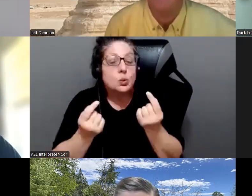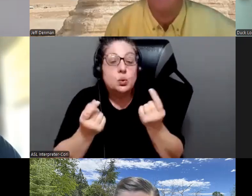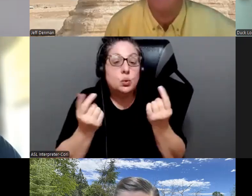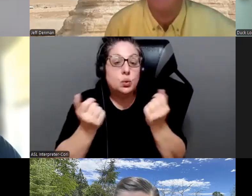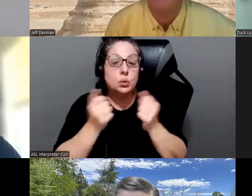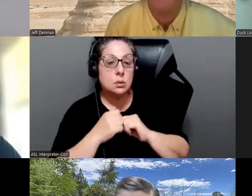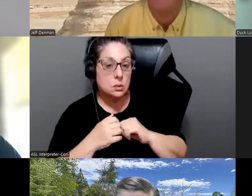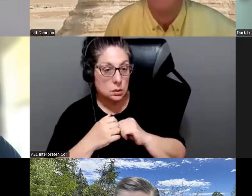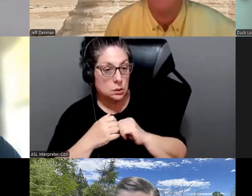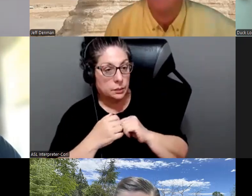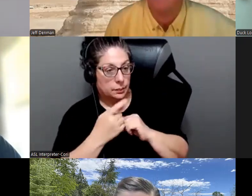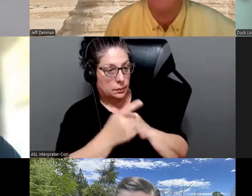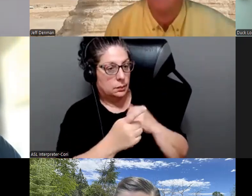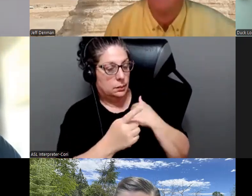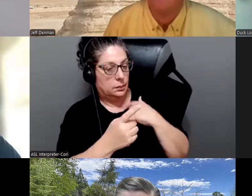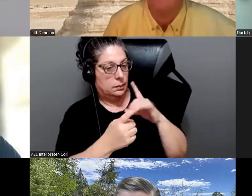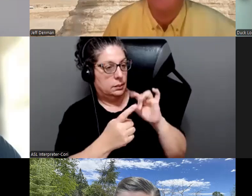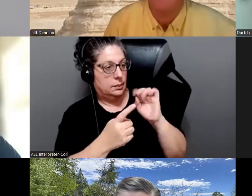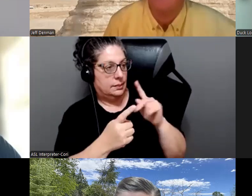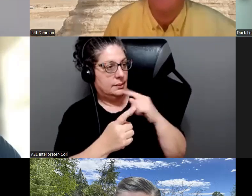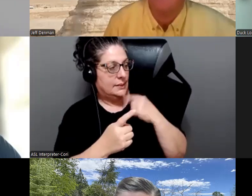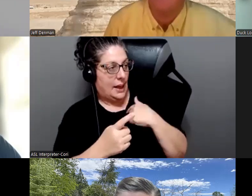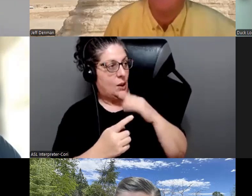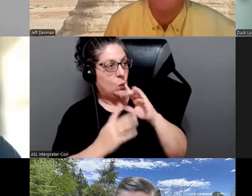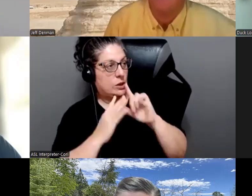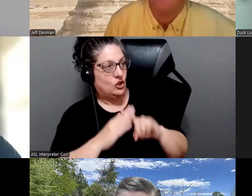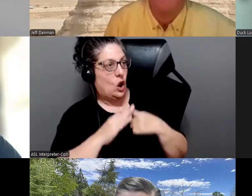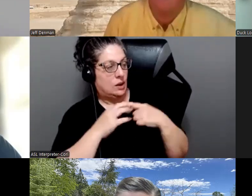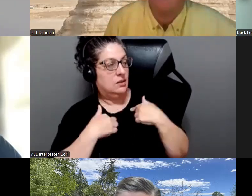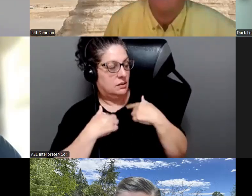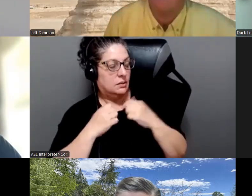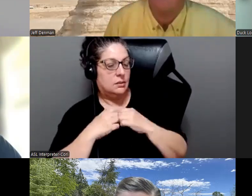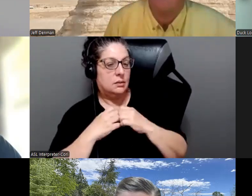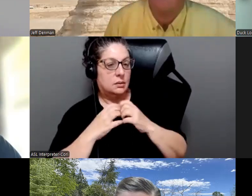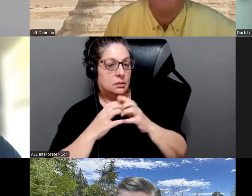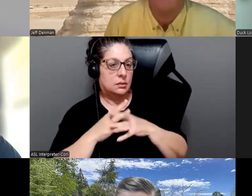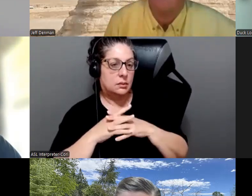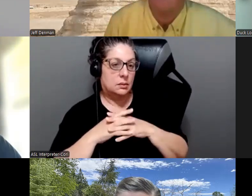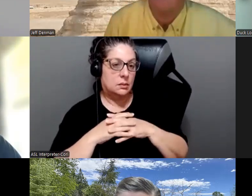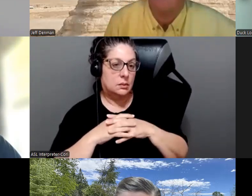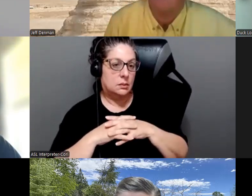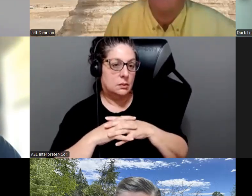Yeah, I'll start that off. Um,